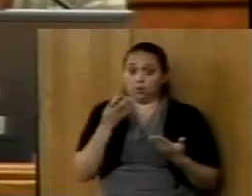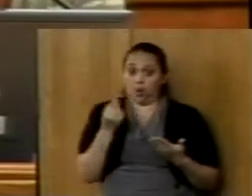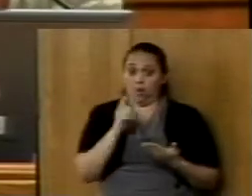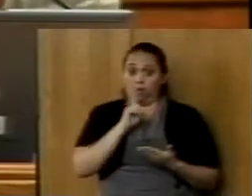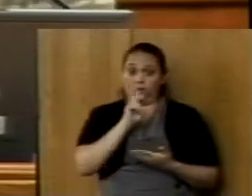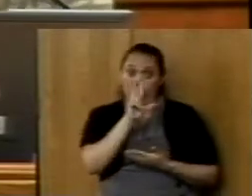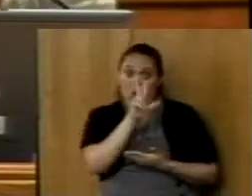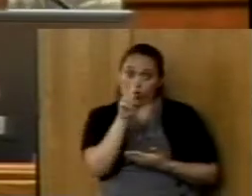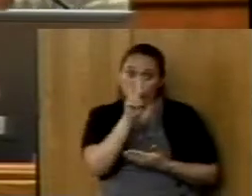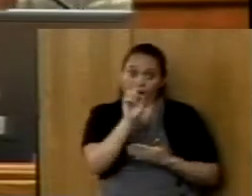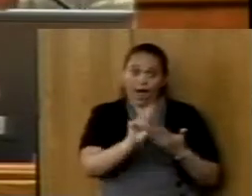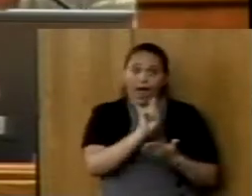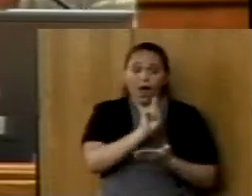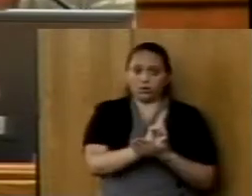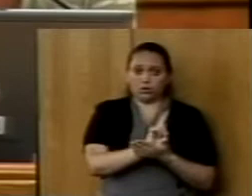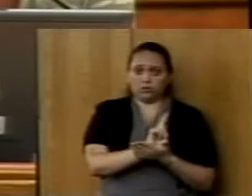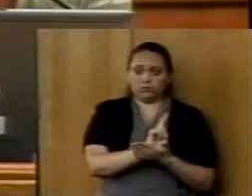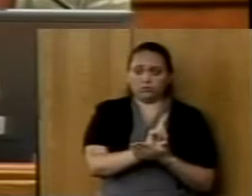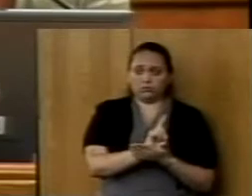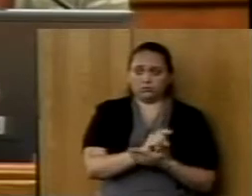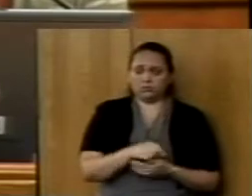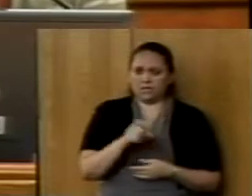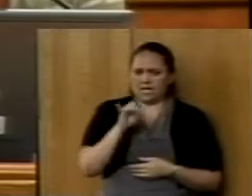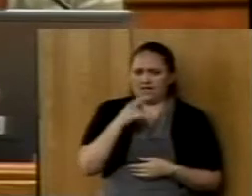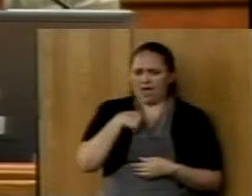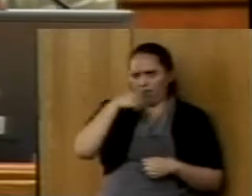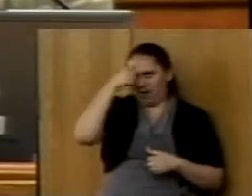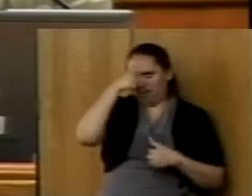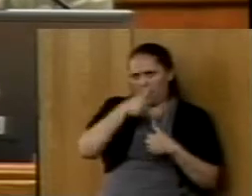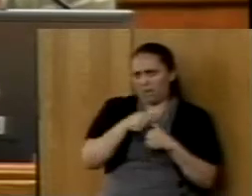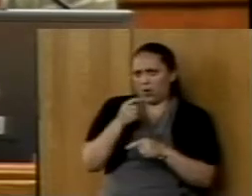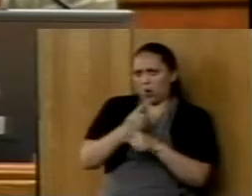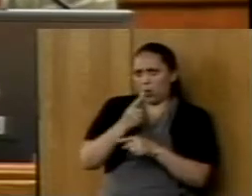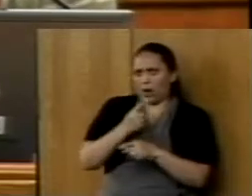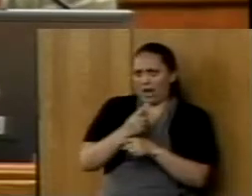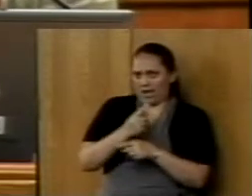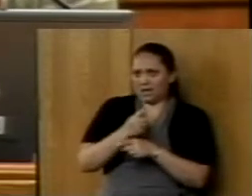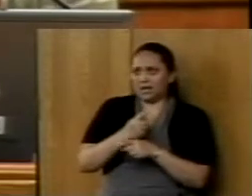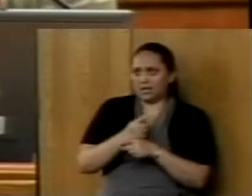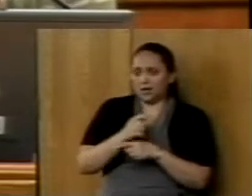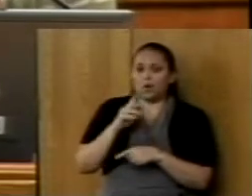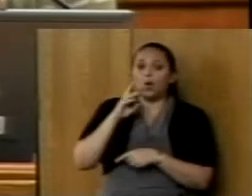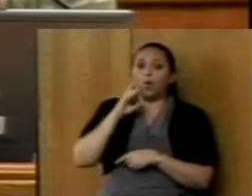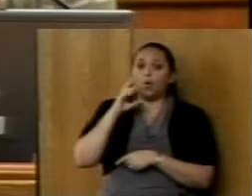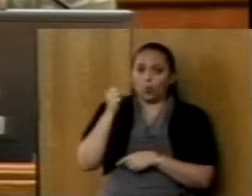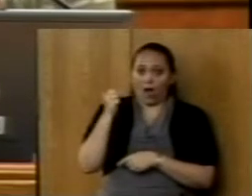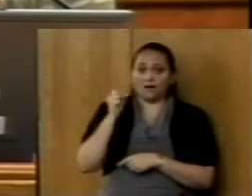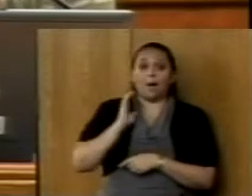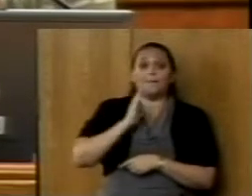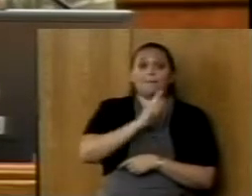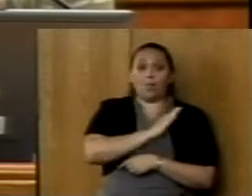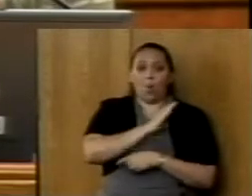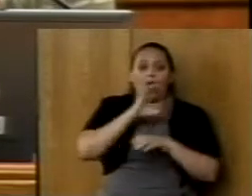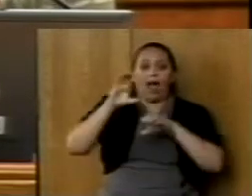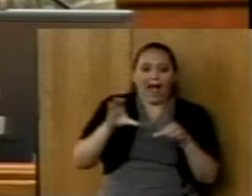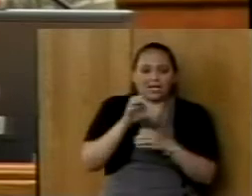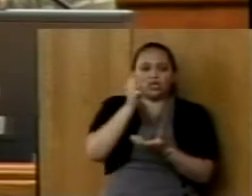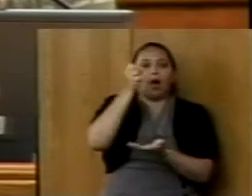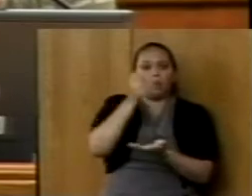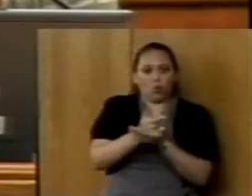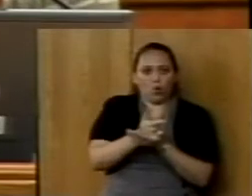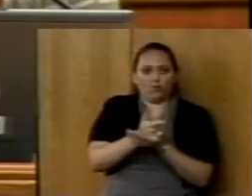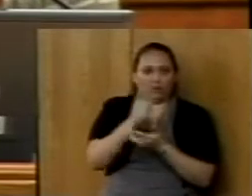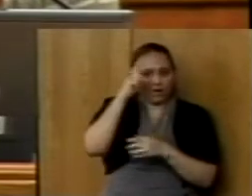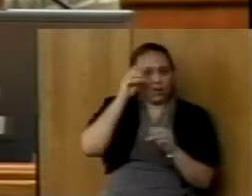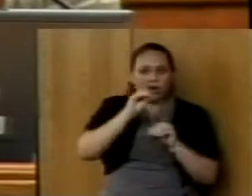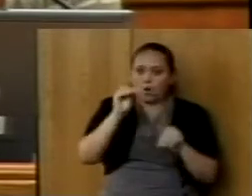the 32 hours, if I remember correctly, was a board action. It was approved because there was no set